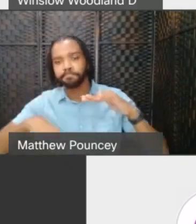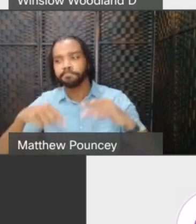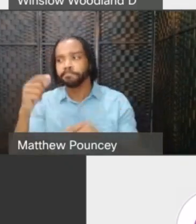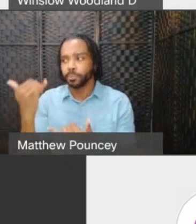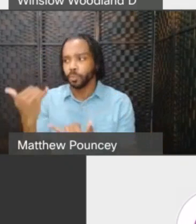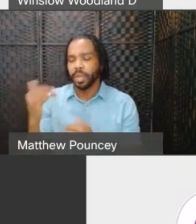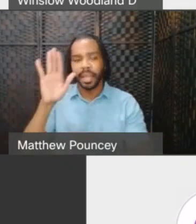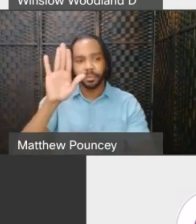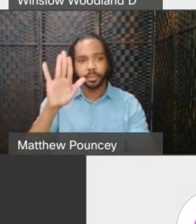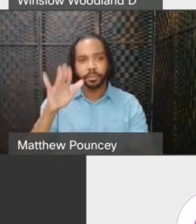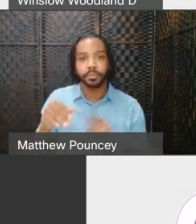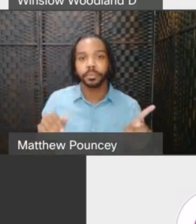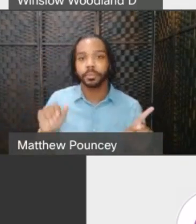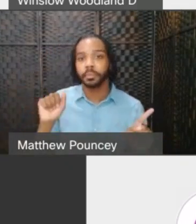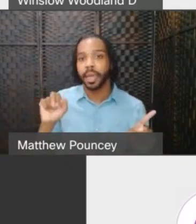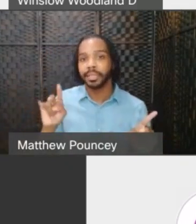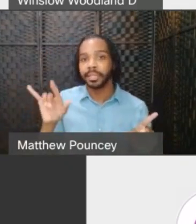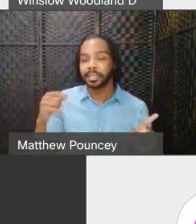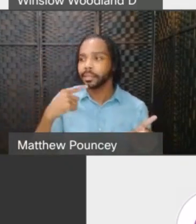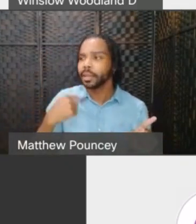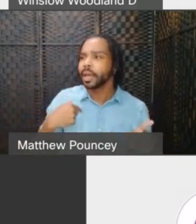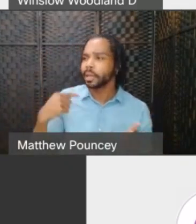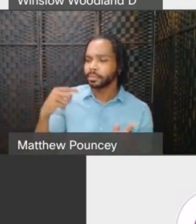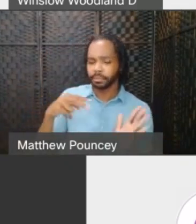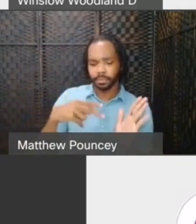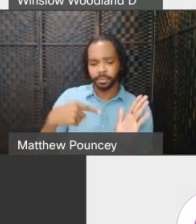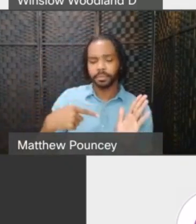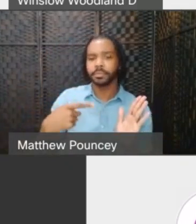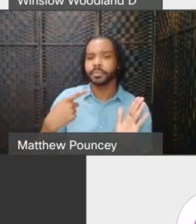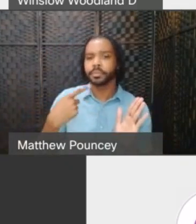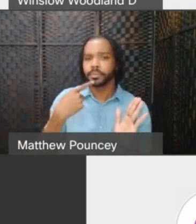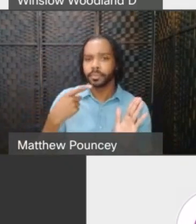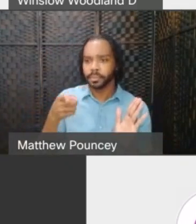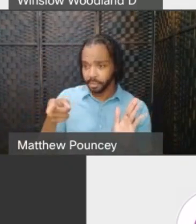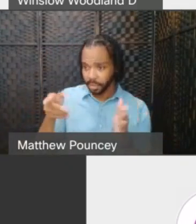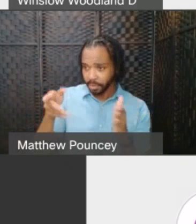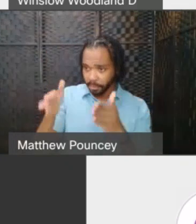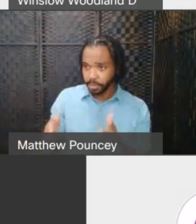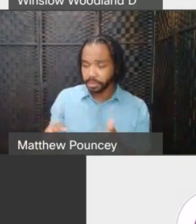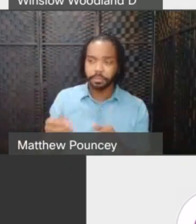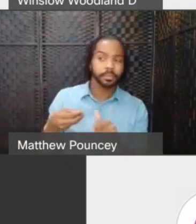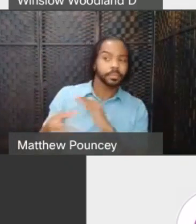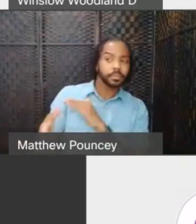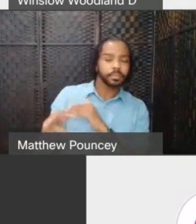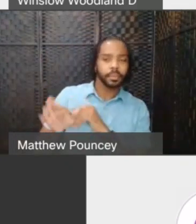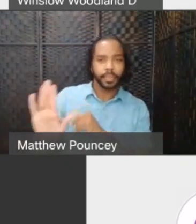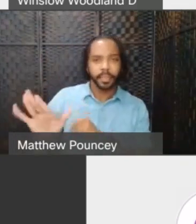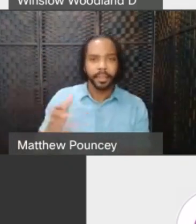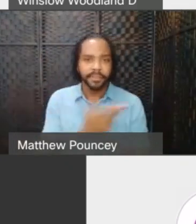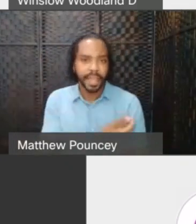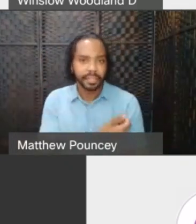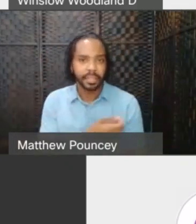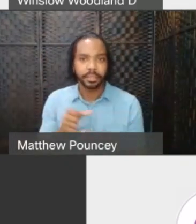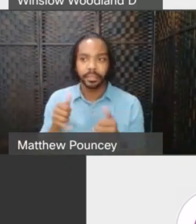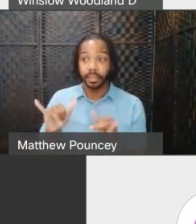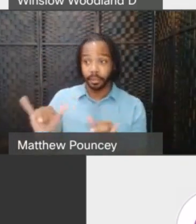So this says that I believe a consultant is asserting that they're vaccinated and still licensed to perform their job,